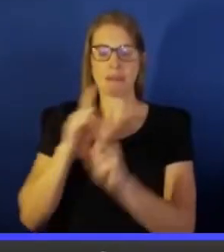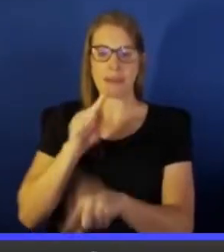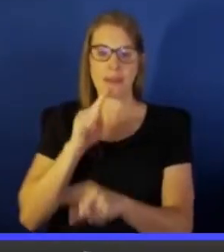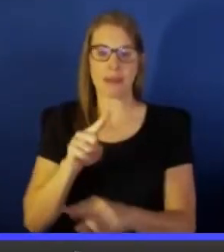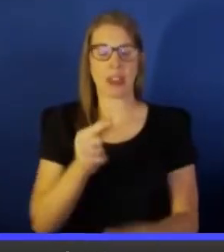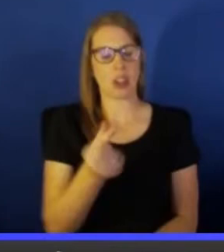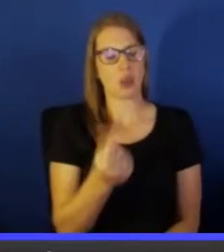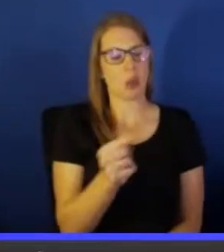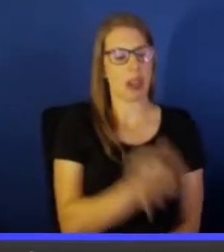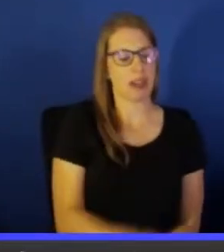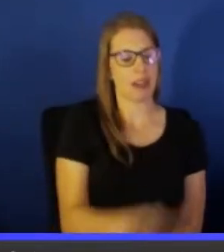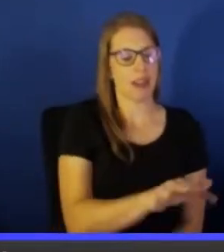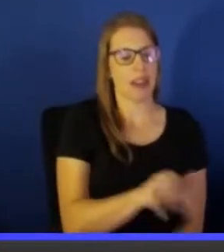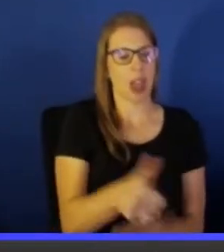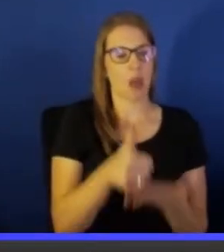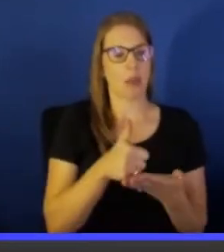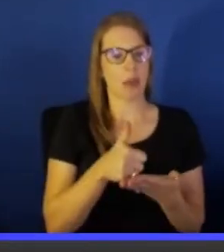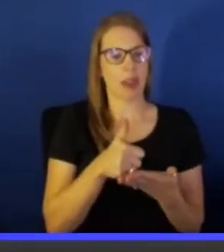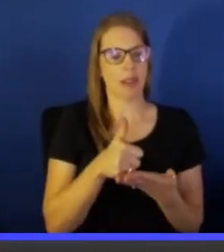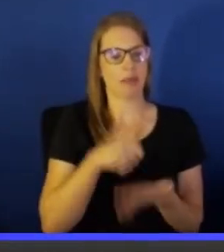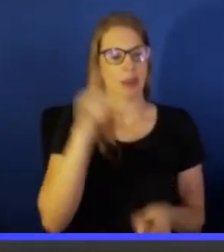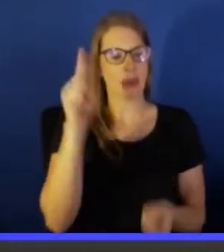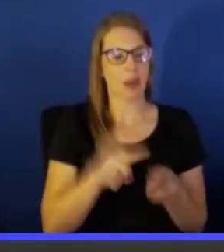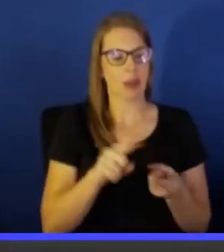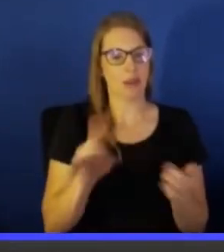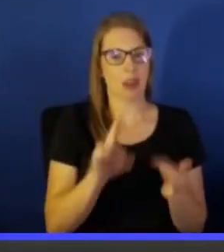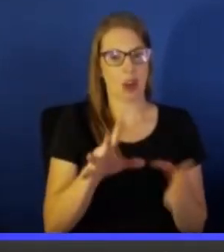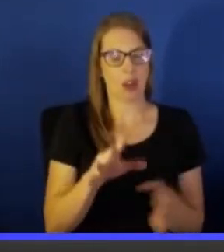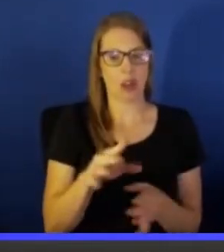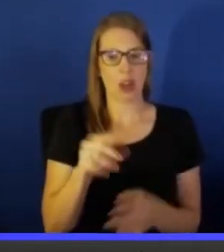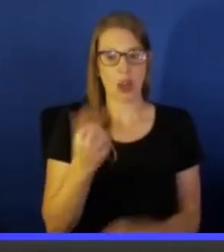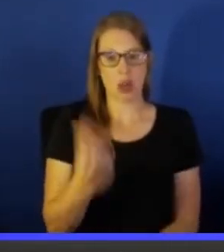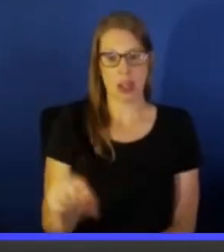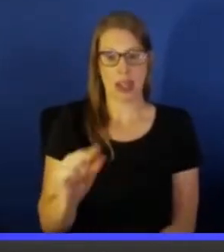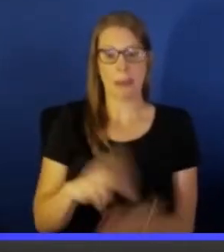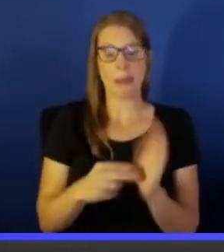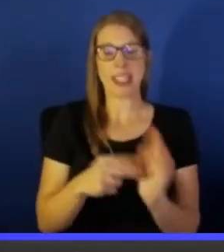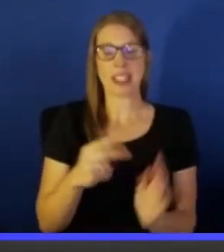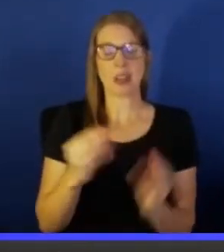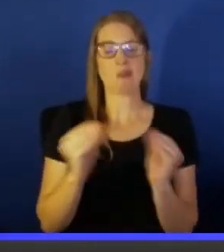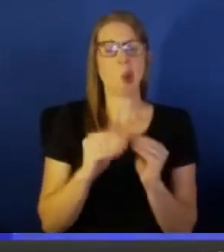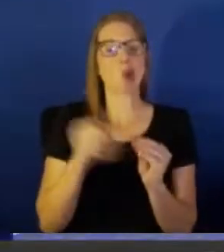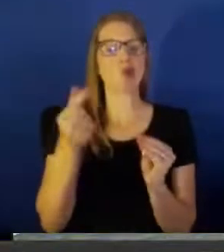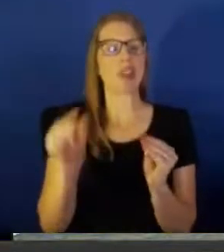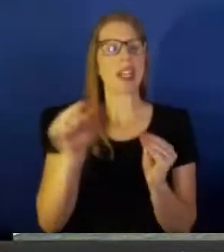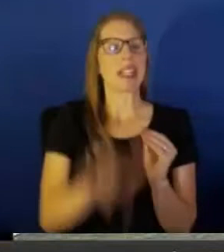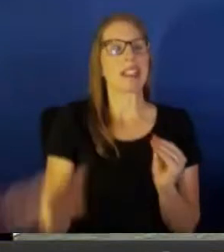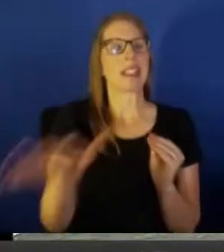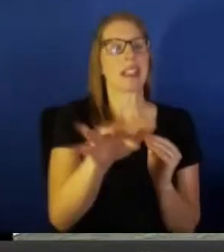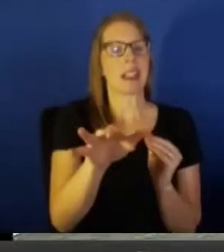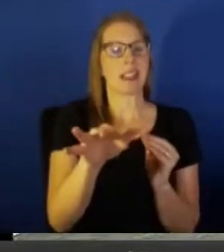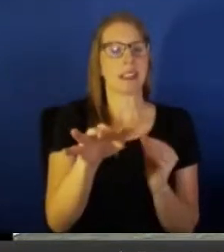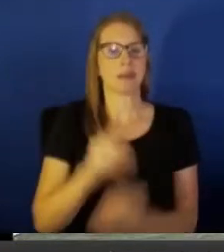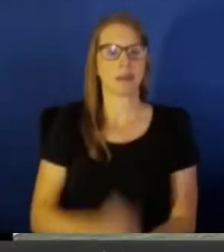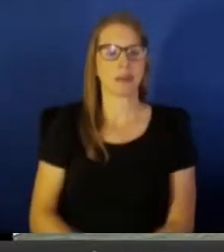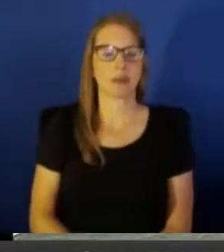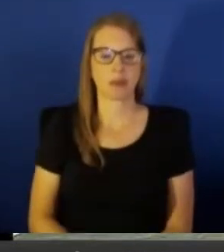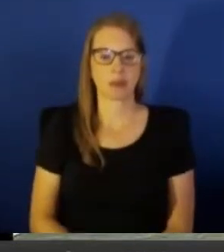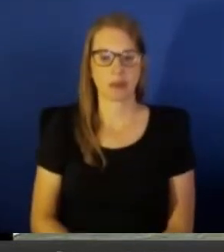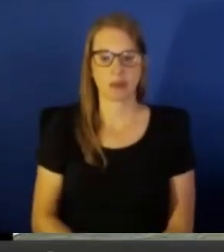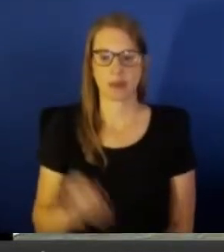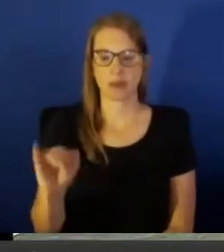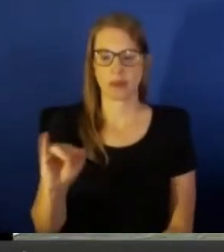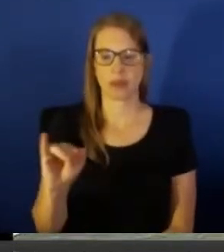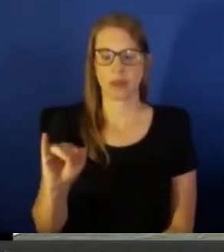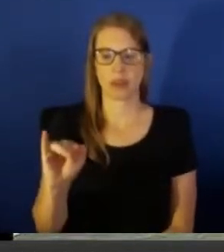curbing violence. That green refers to more green spaces. We want to give you a live look right now along